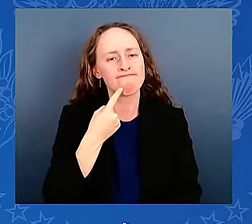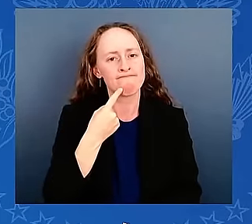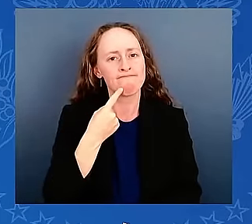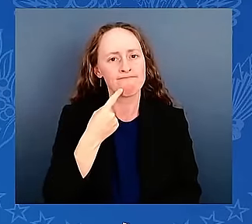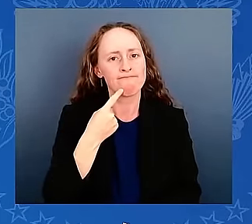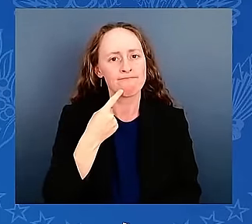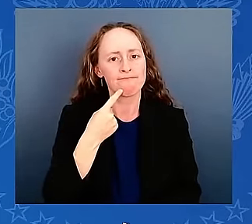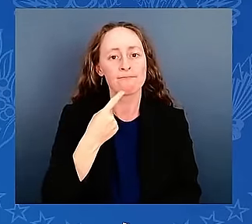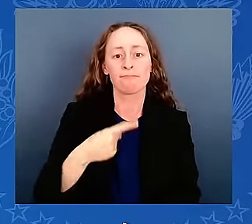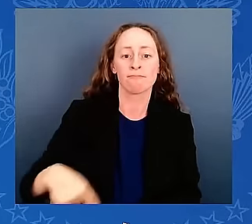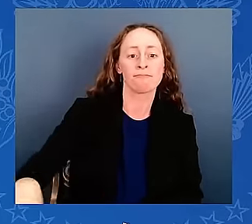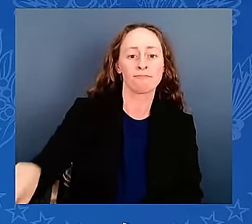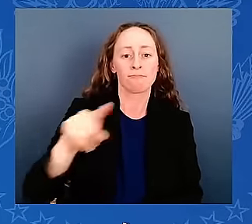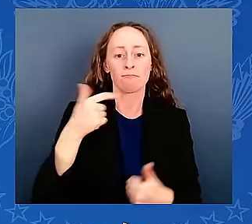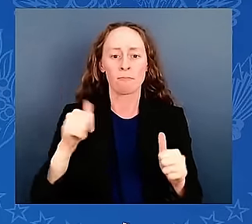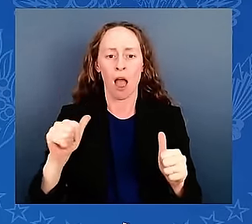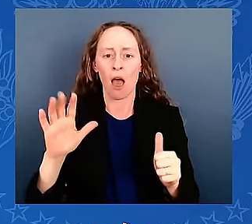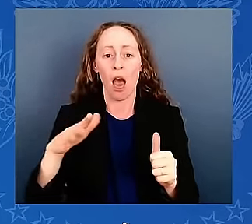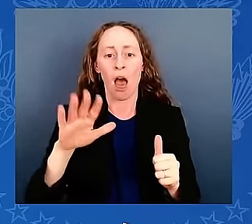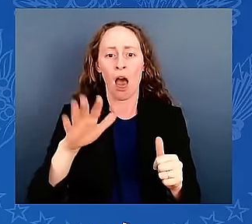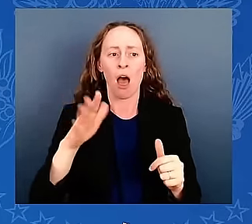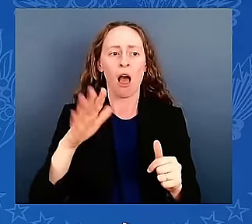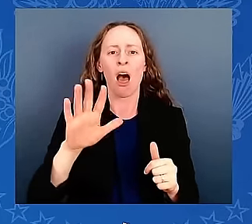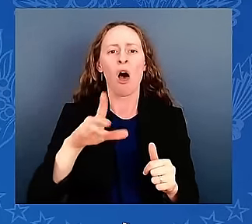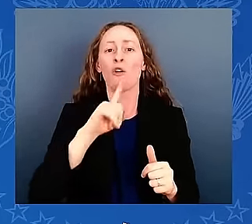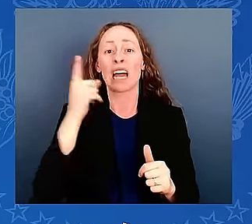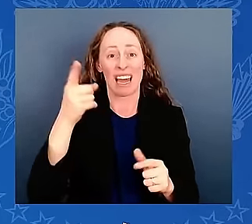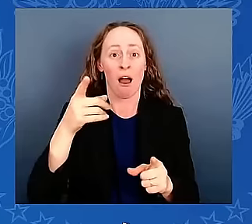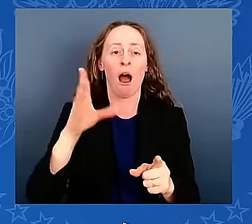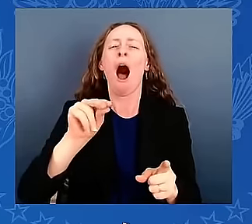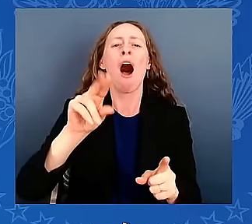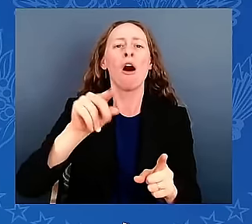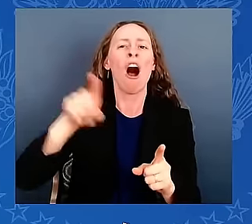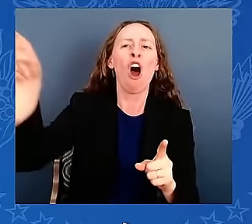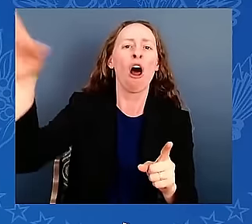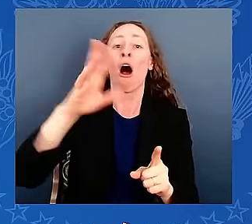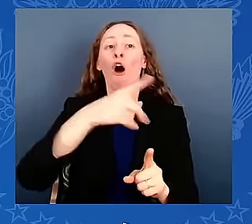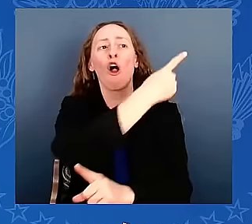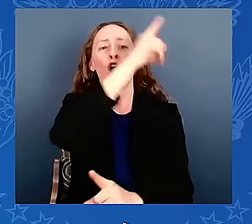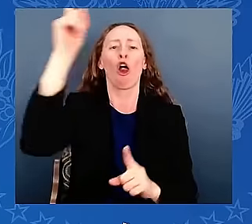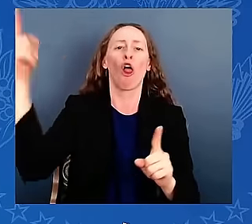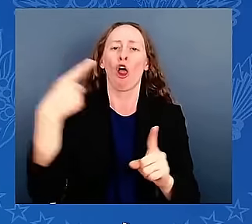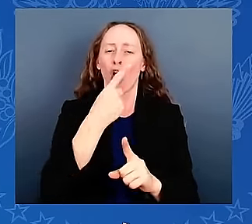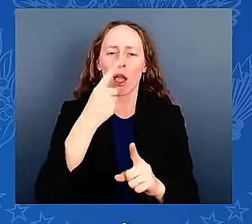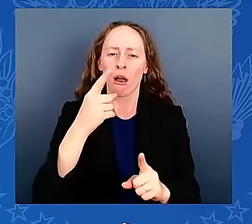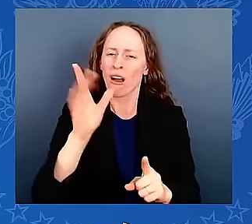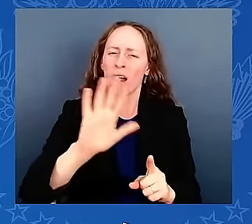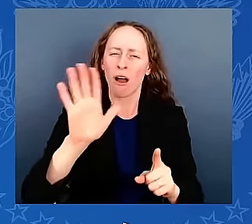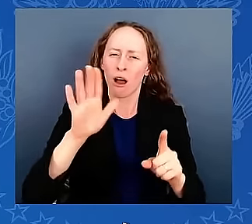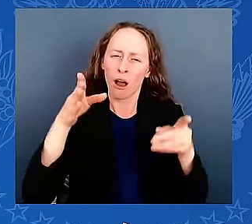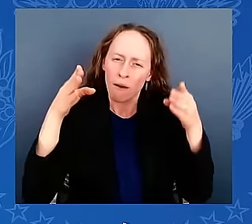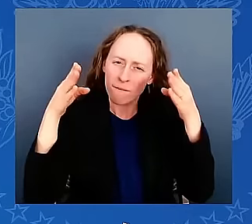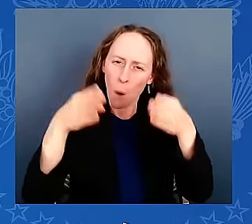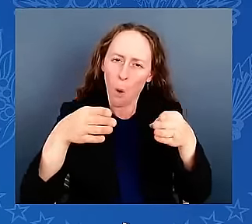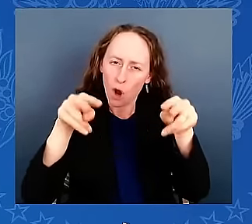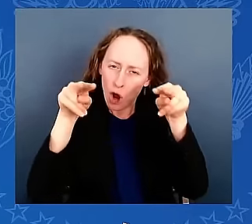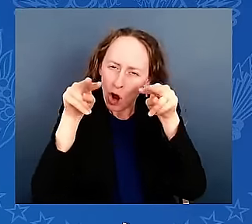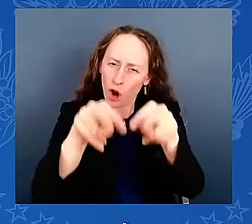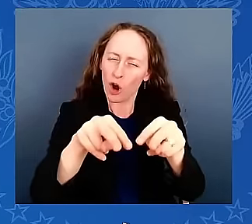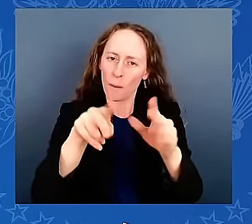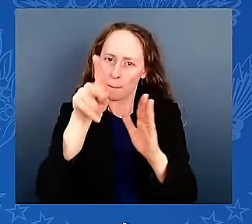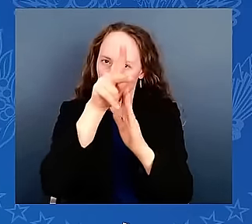stay focused not on the people, but the policy priorities they represent, and vote for those